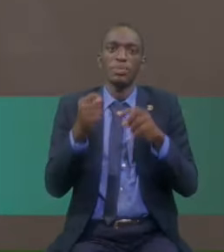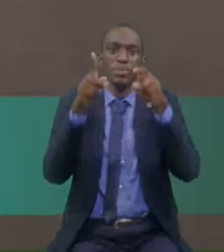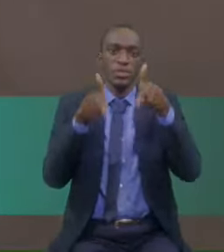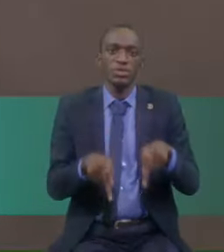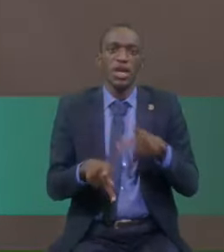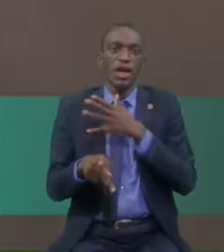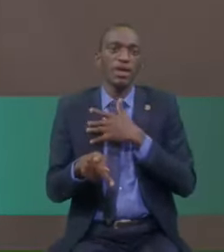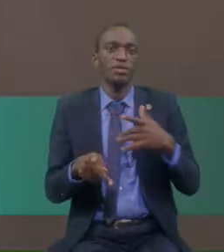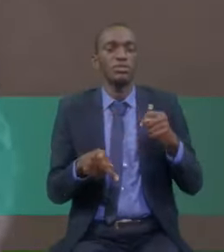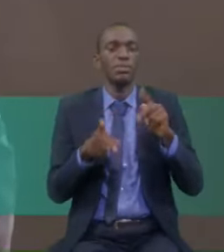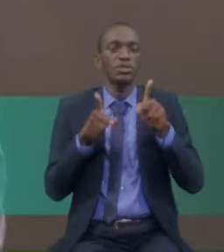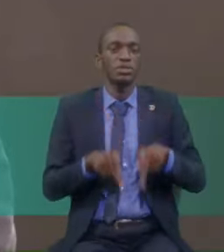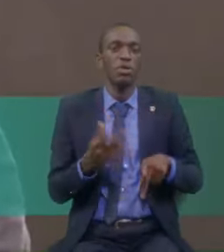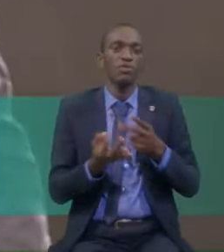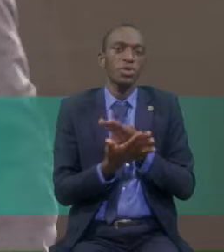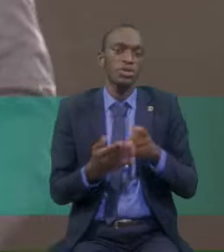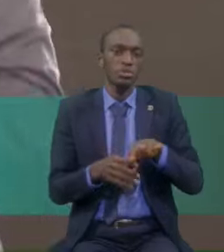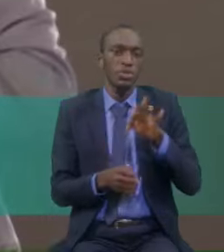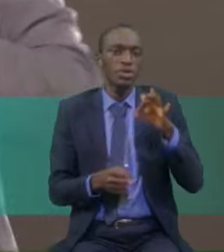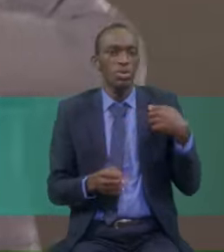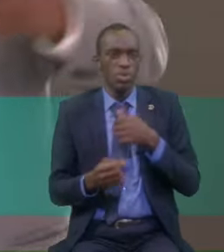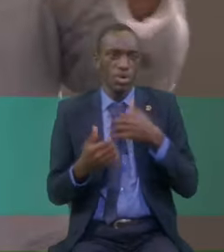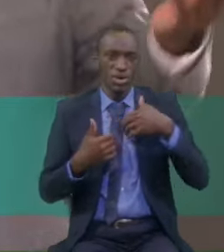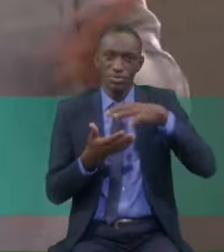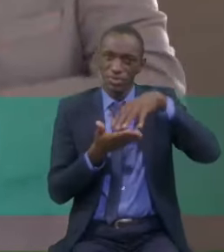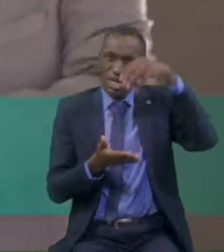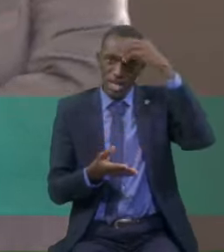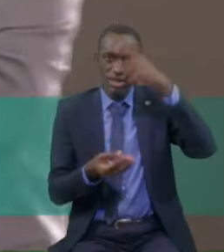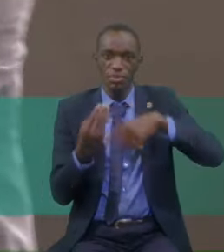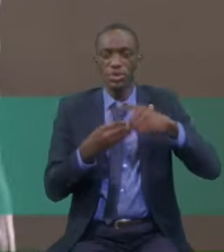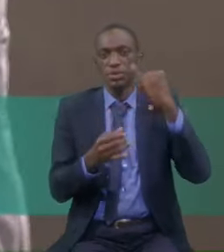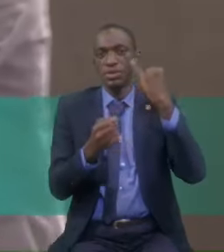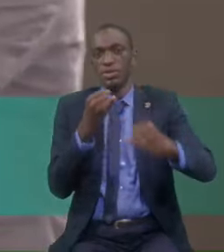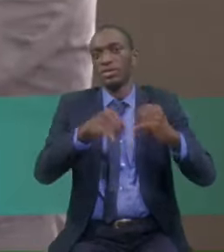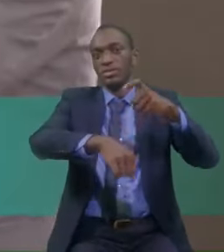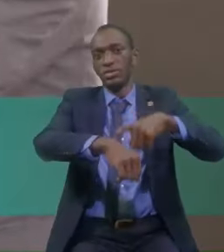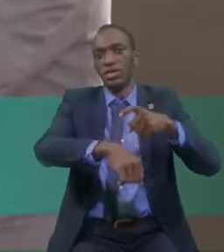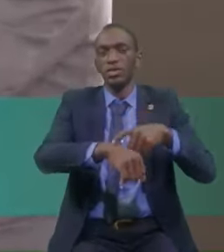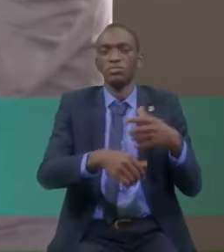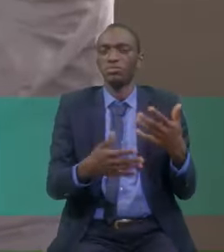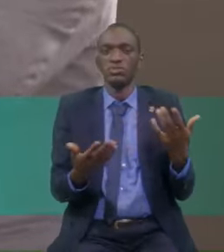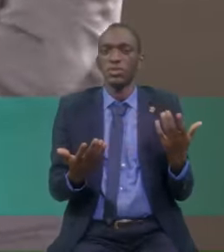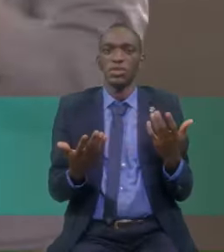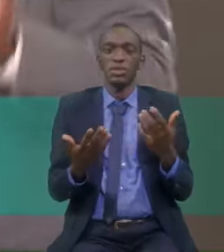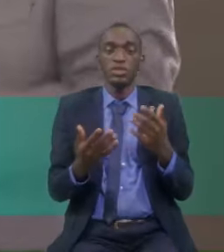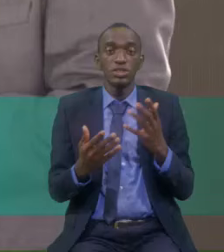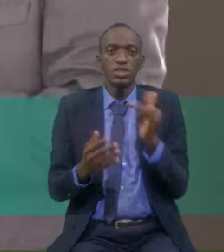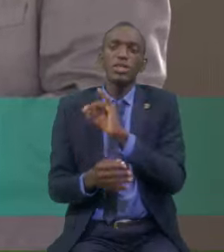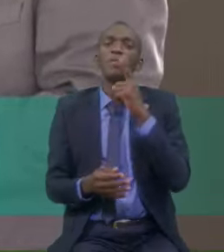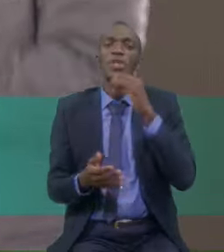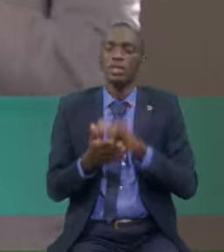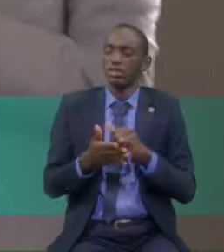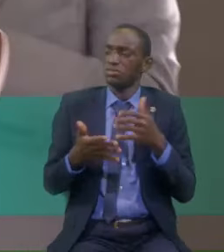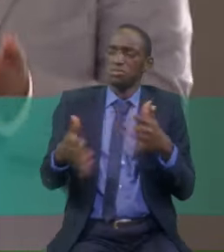learn eschatology, things to come? They say in their 3-year Bible school, they